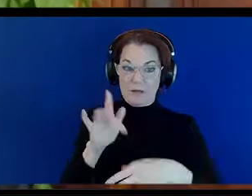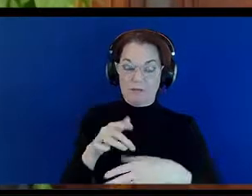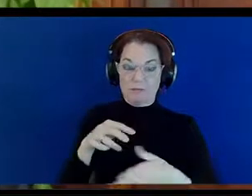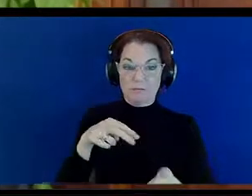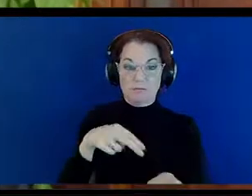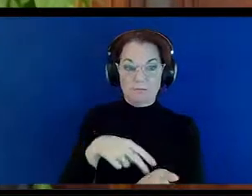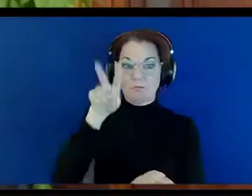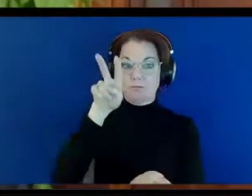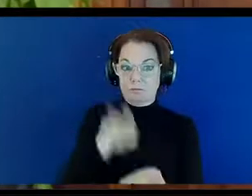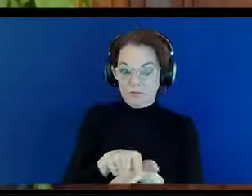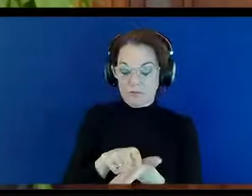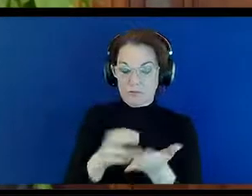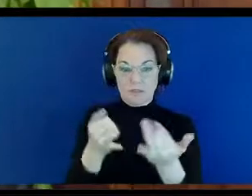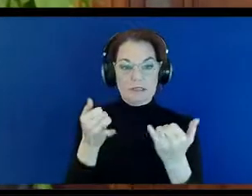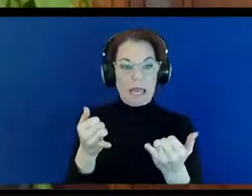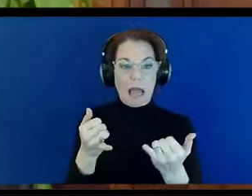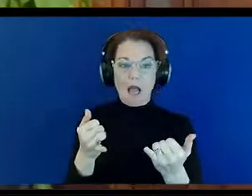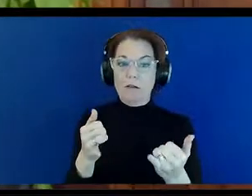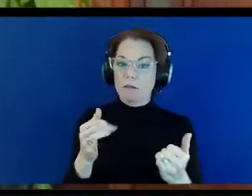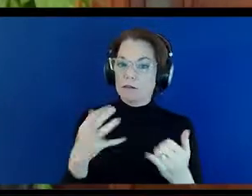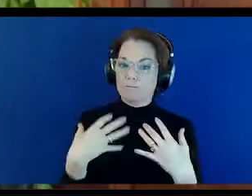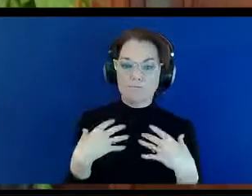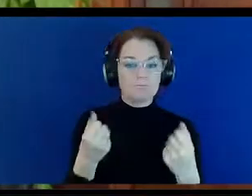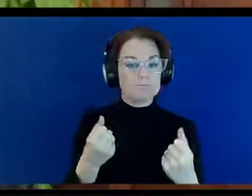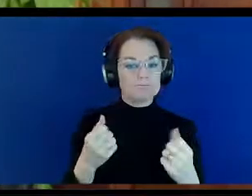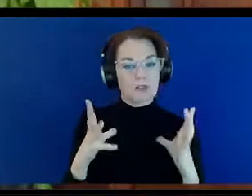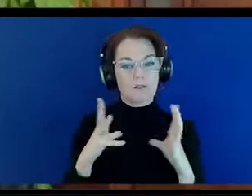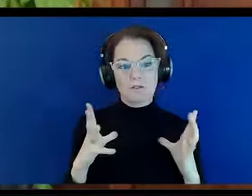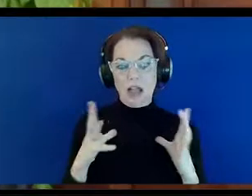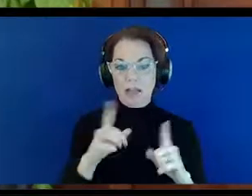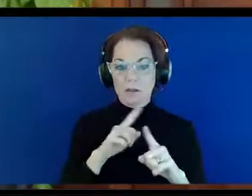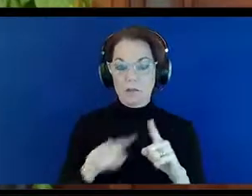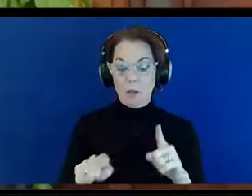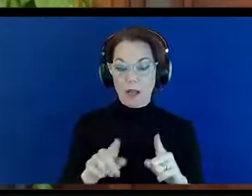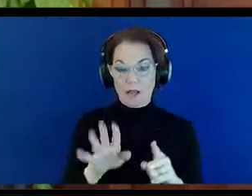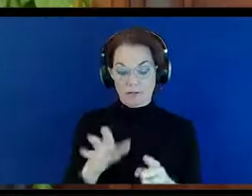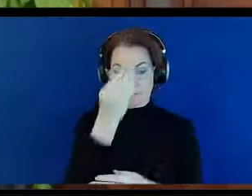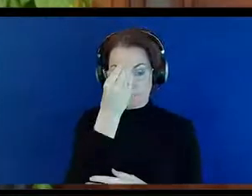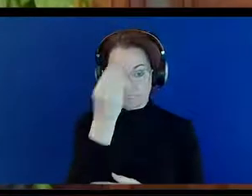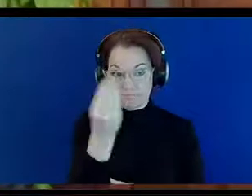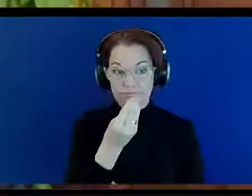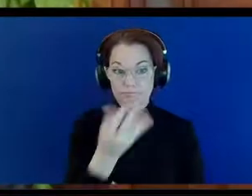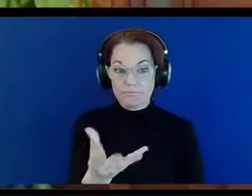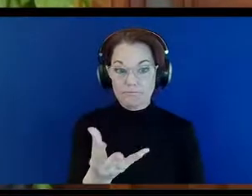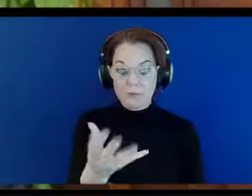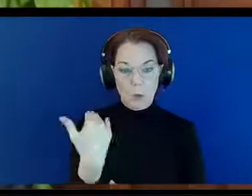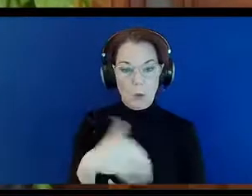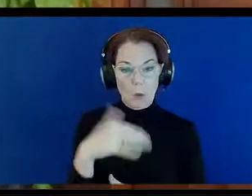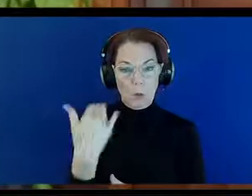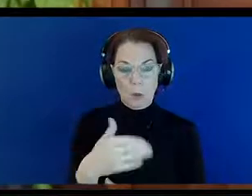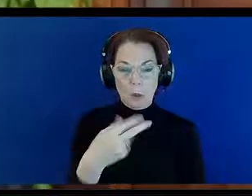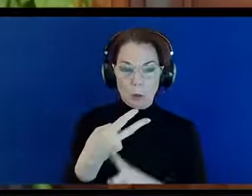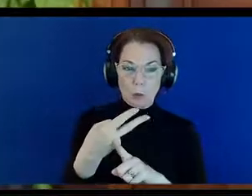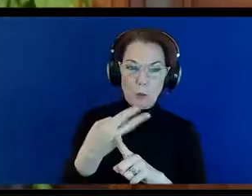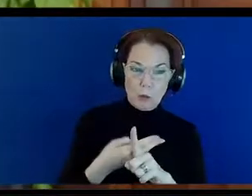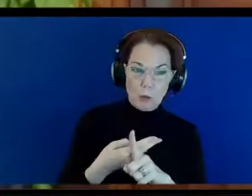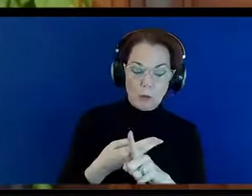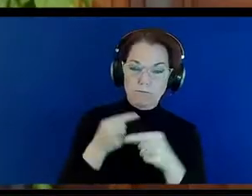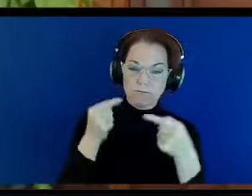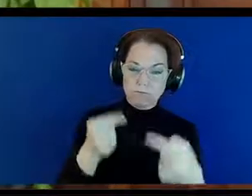She's doing well now and recovered, but it was 2 long and difficult months